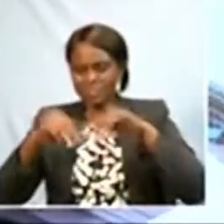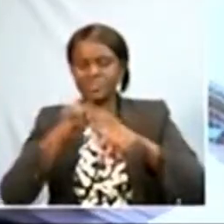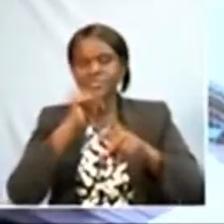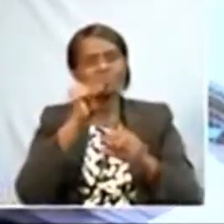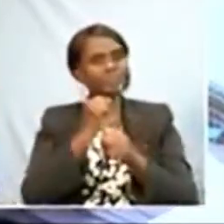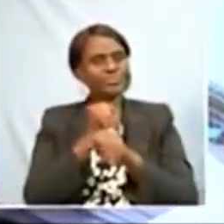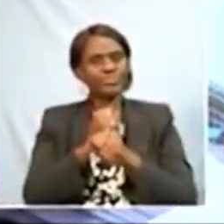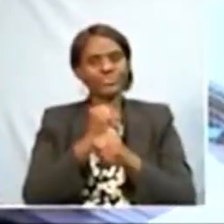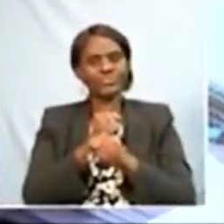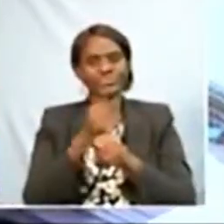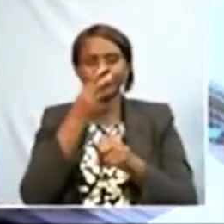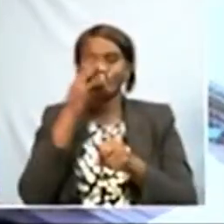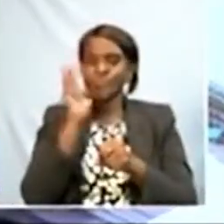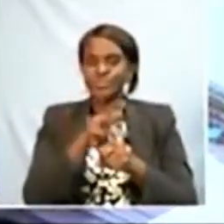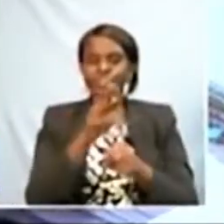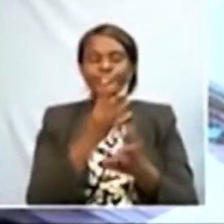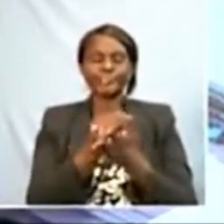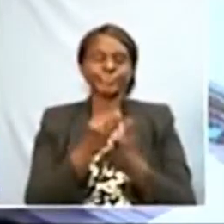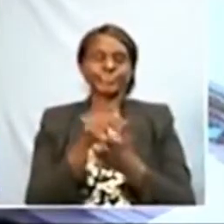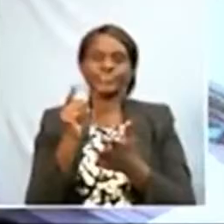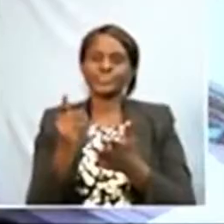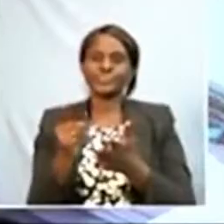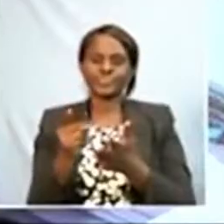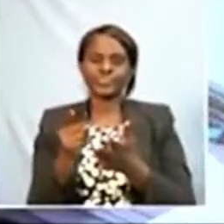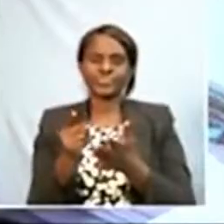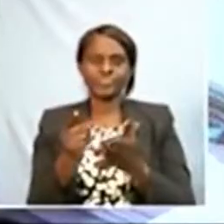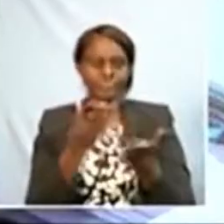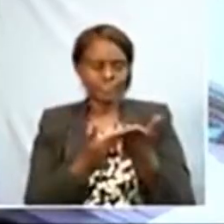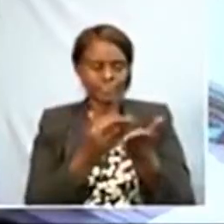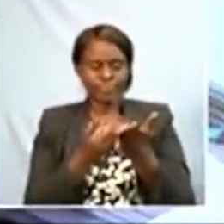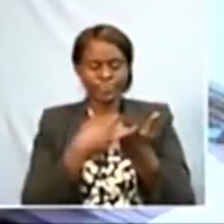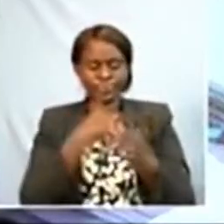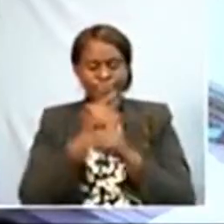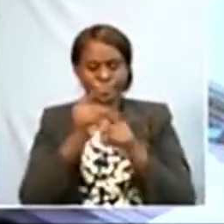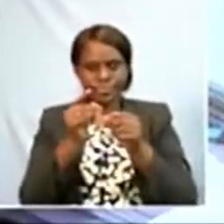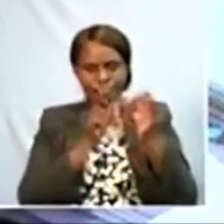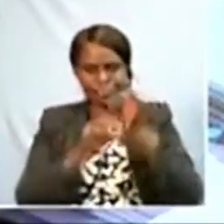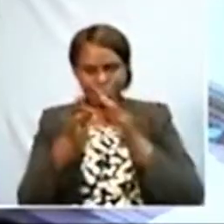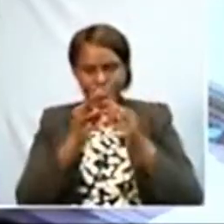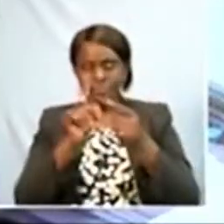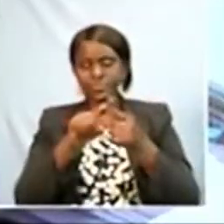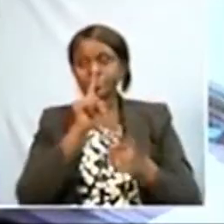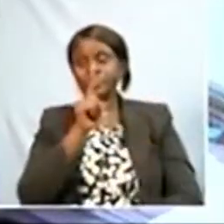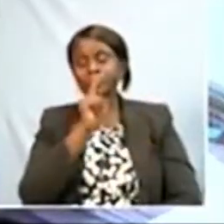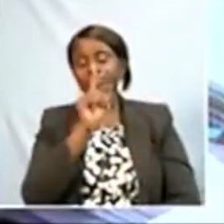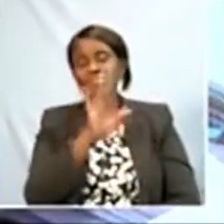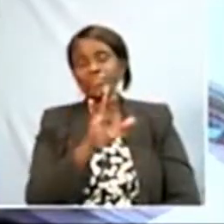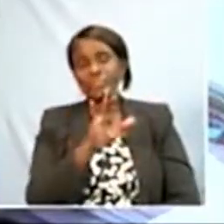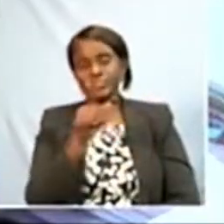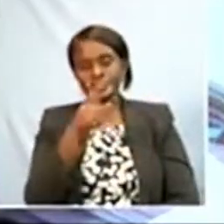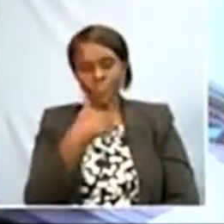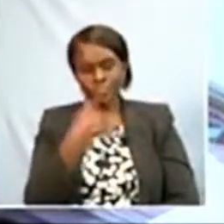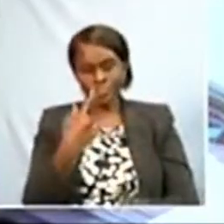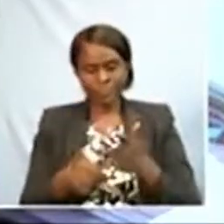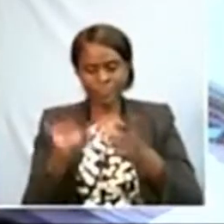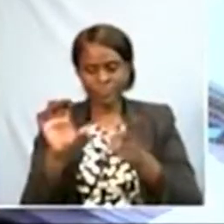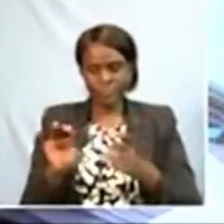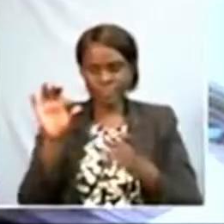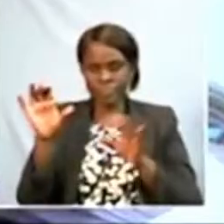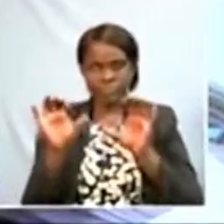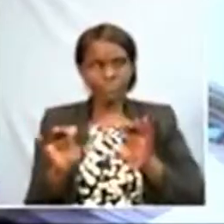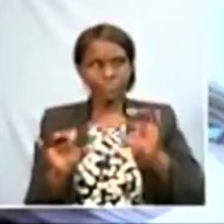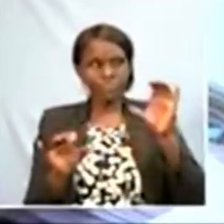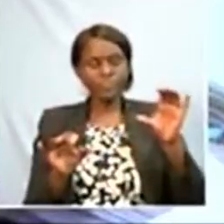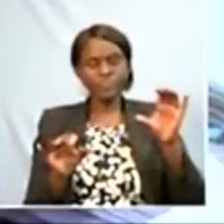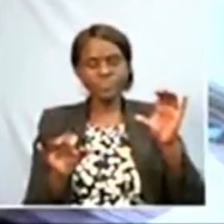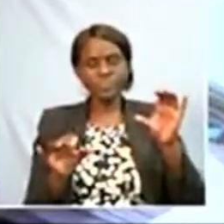functioning. Waste, finance. Here you have just also alluded to a fact that you had to vary